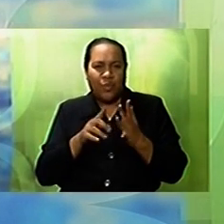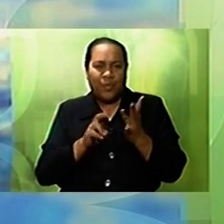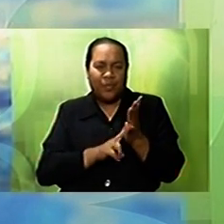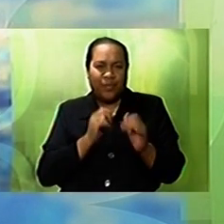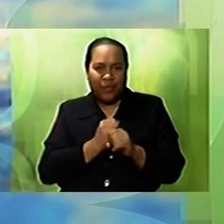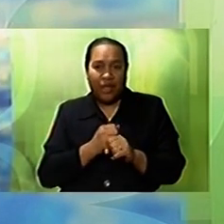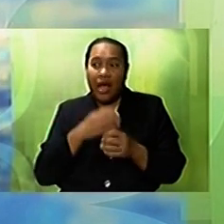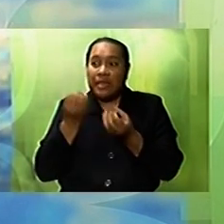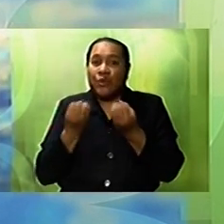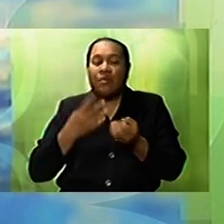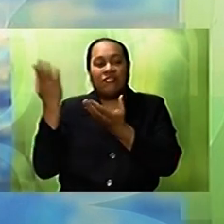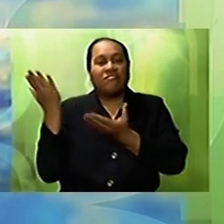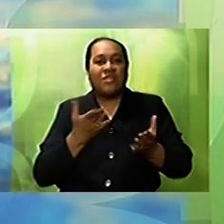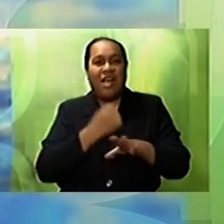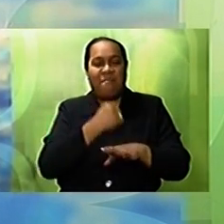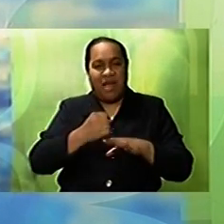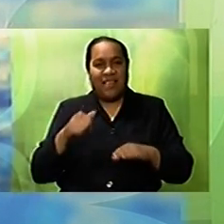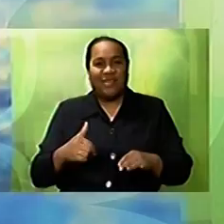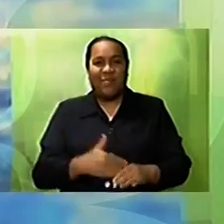equipment to the government this morning.